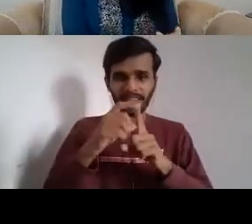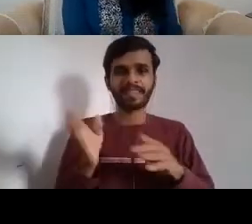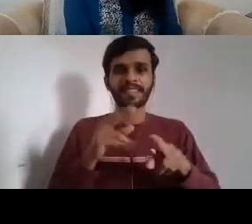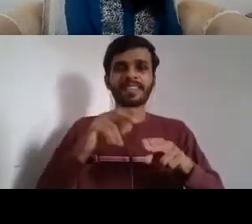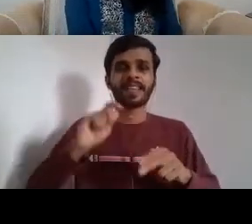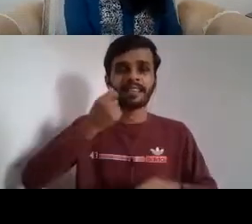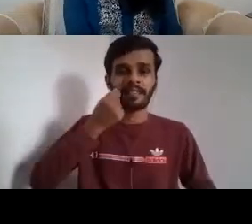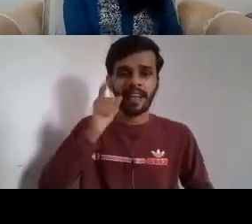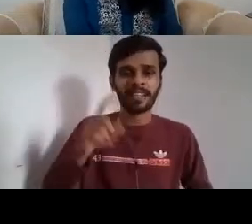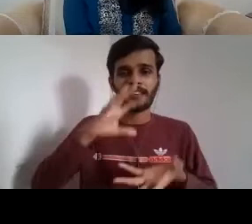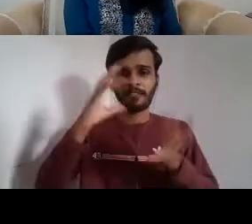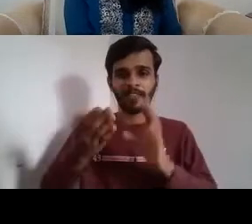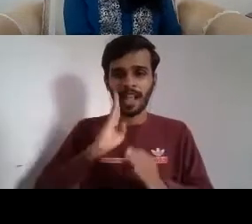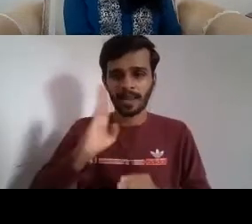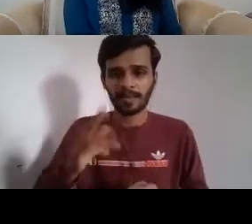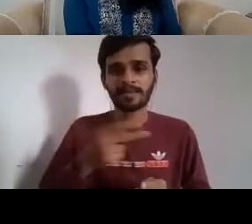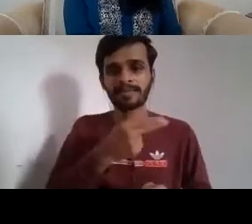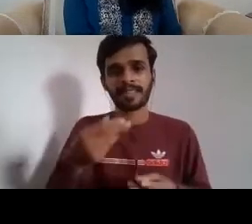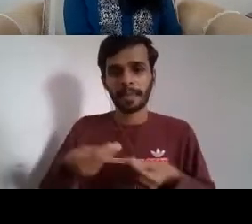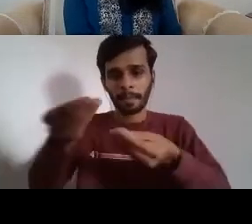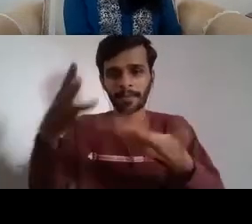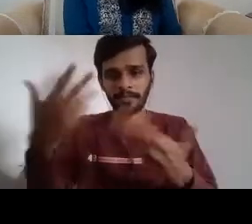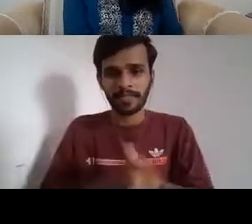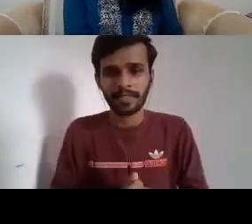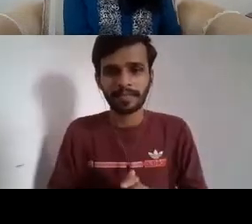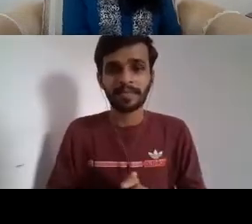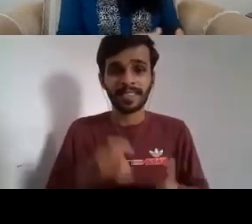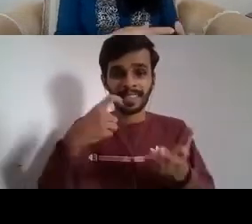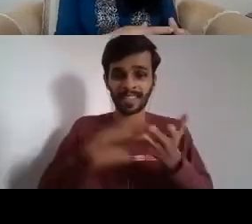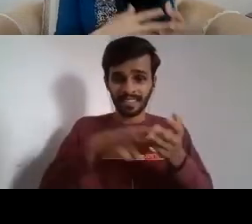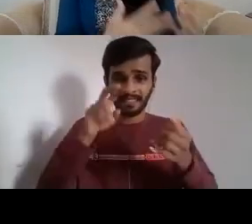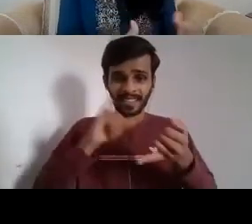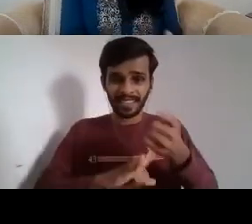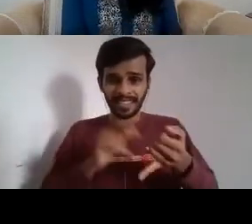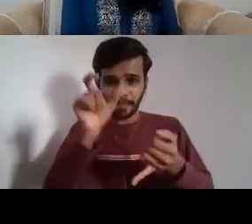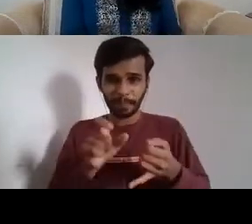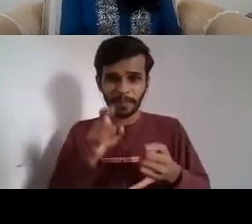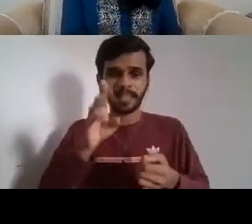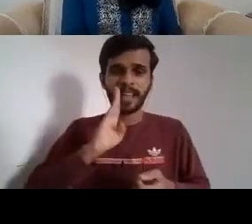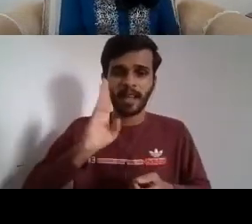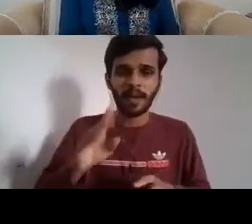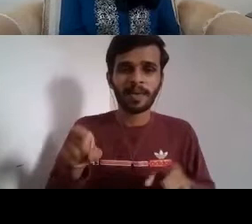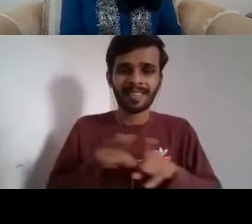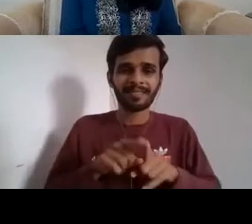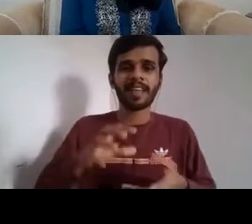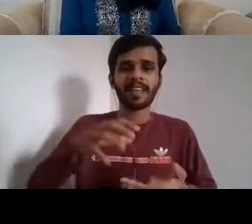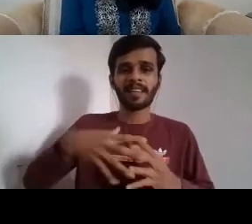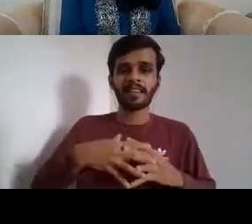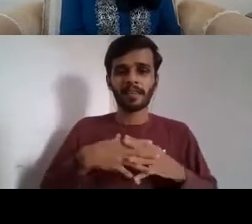Through this association, Ravi Shankar's music reached new and young audience of the Western